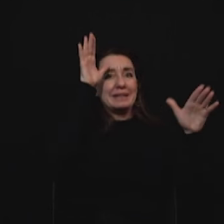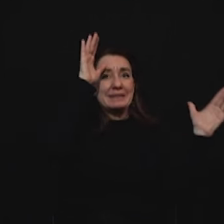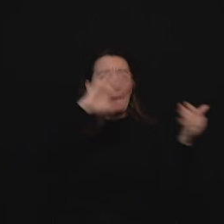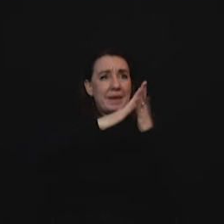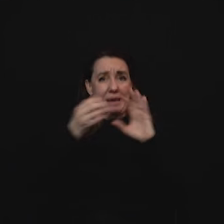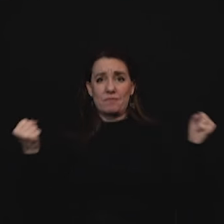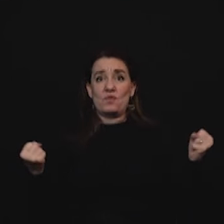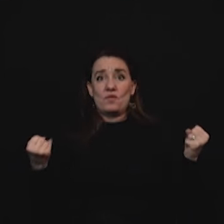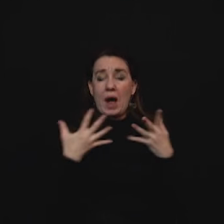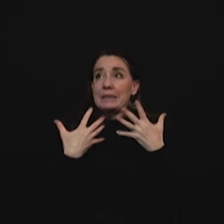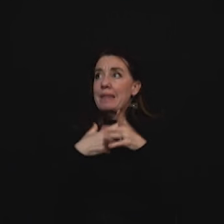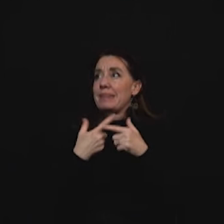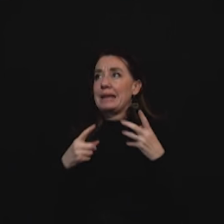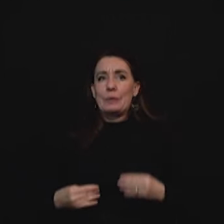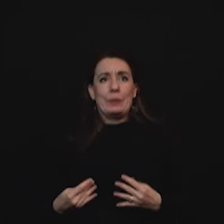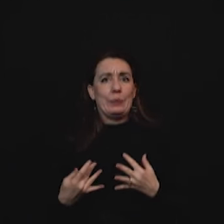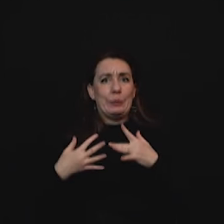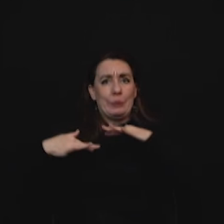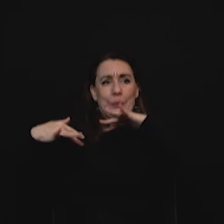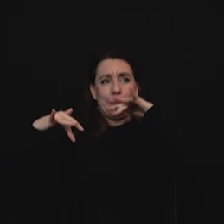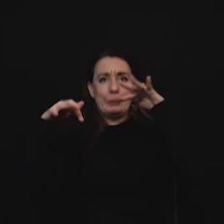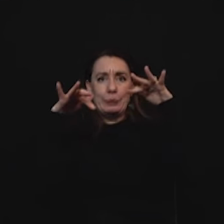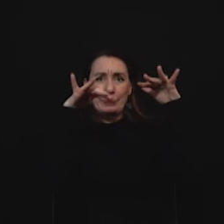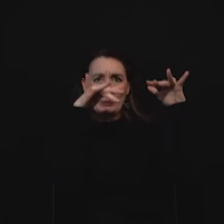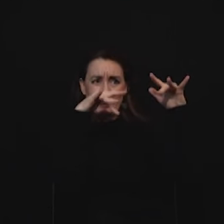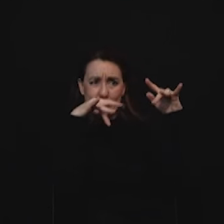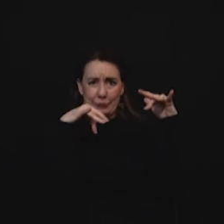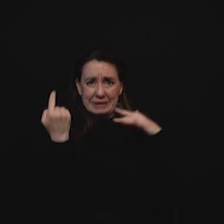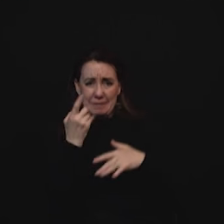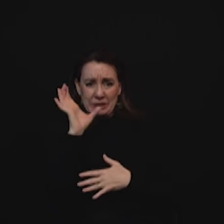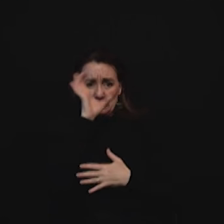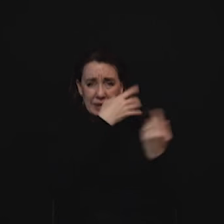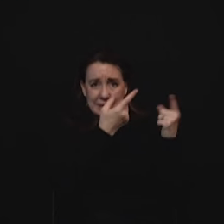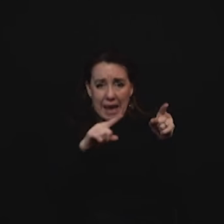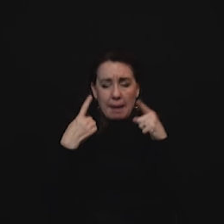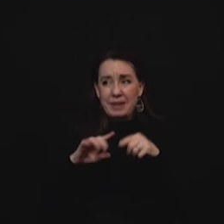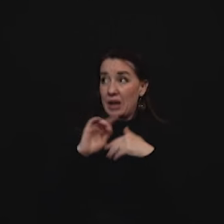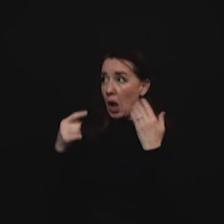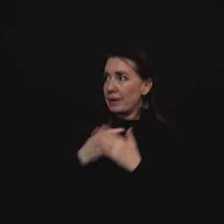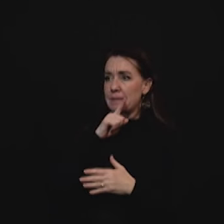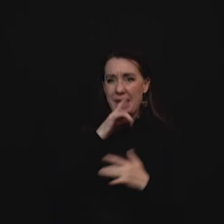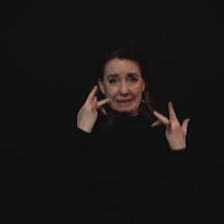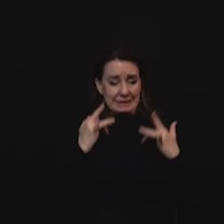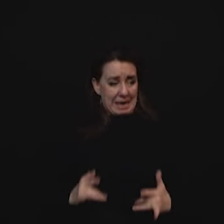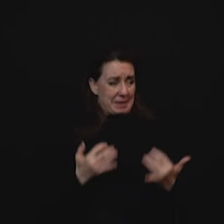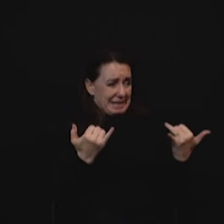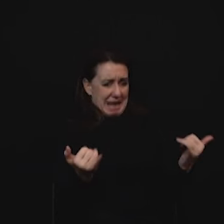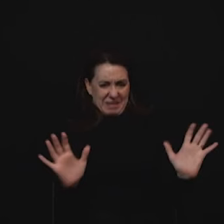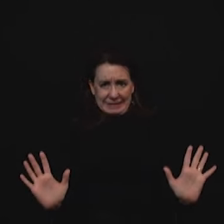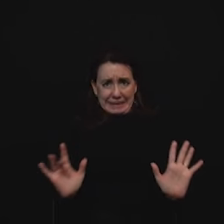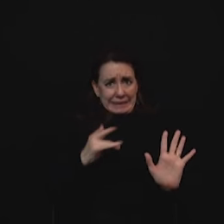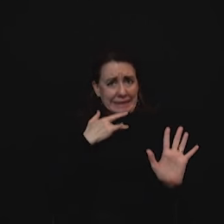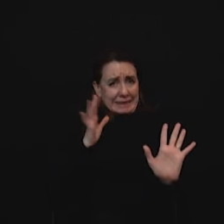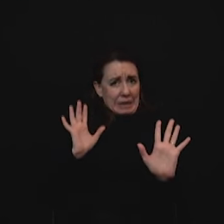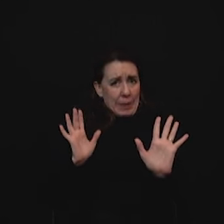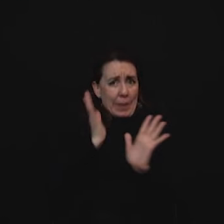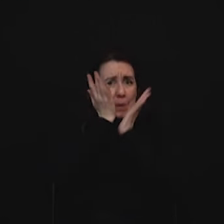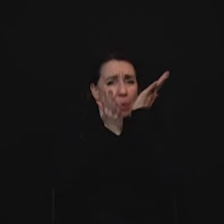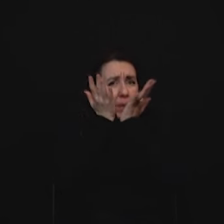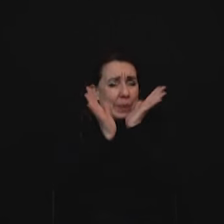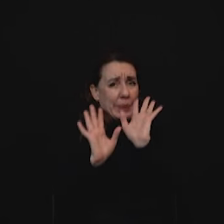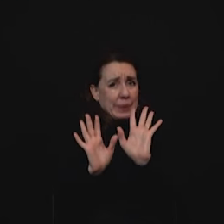of something. A chill was in the air. Something strange was happening. They had always been naked, but now they felt naked and